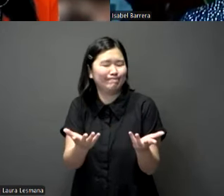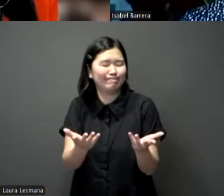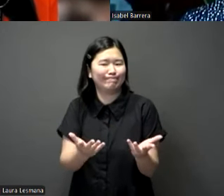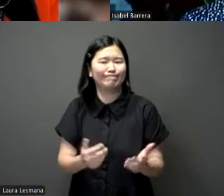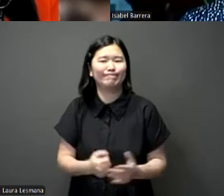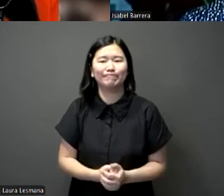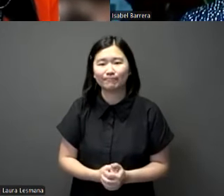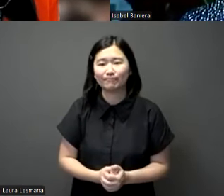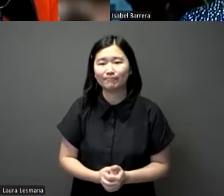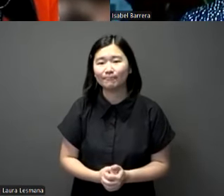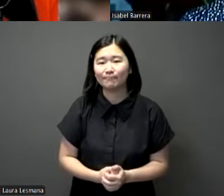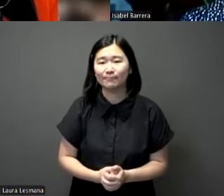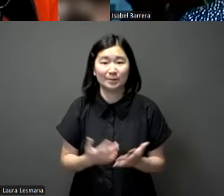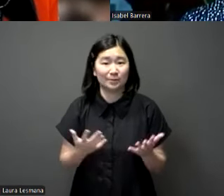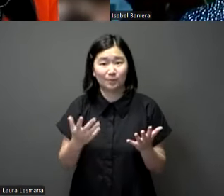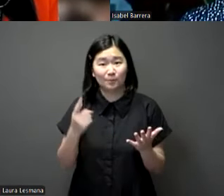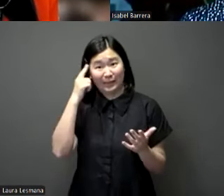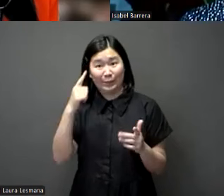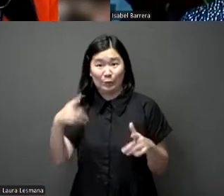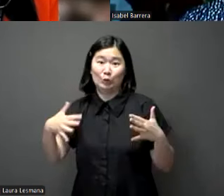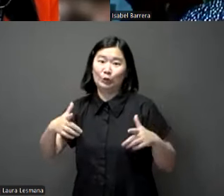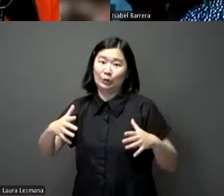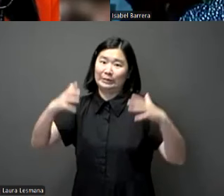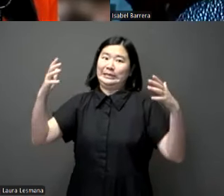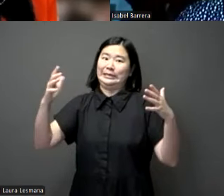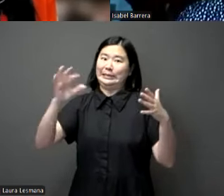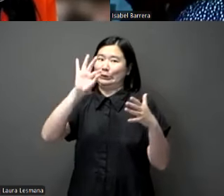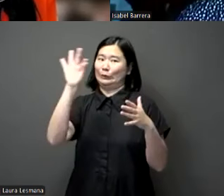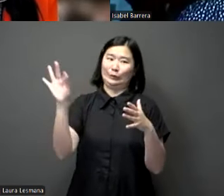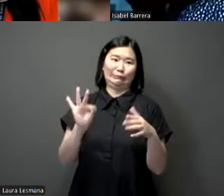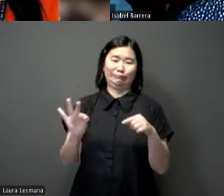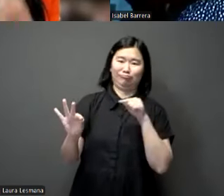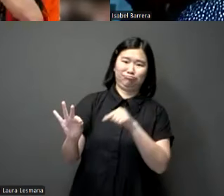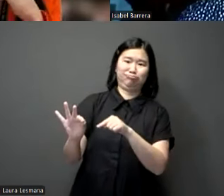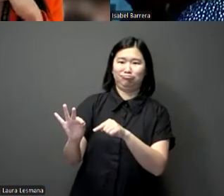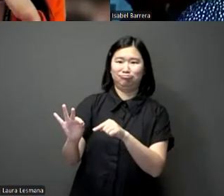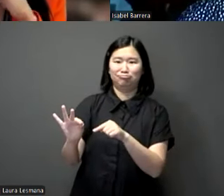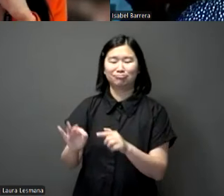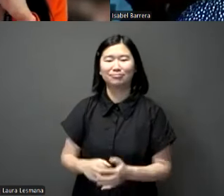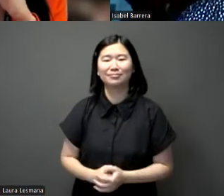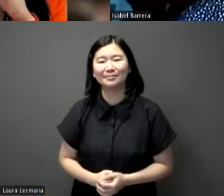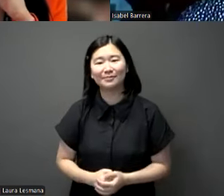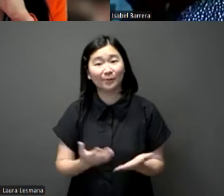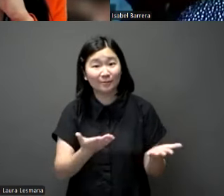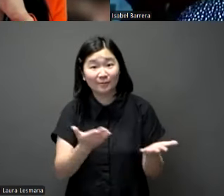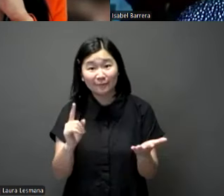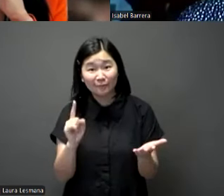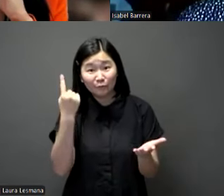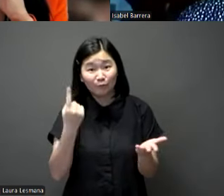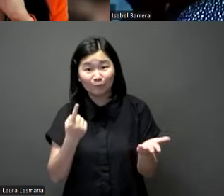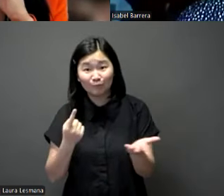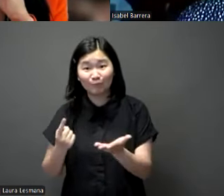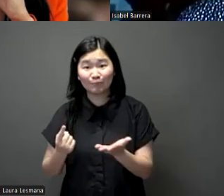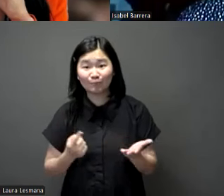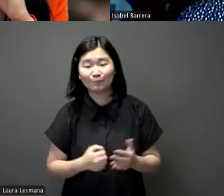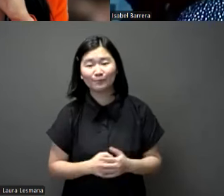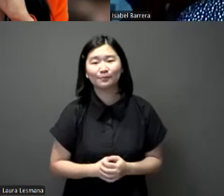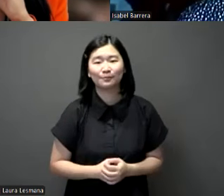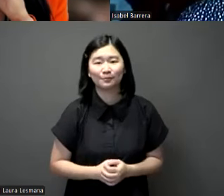Salud de Chile before the health ministry colleagues can answer how are they guaranteeing access to the